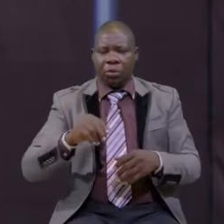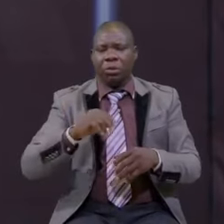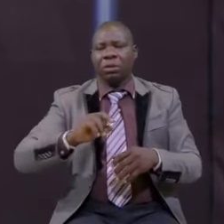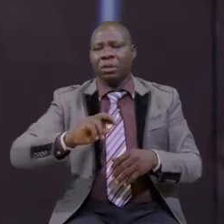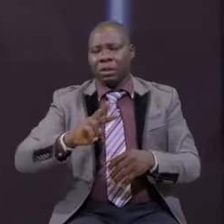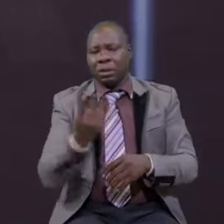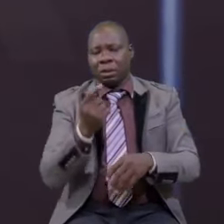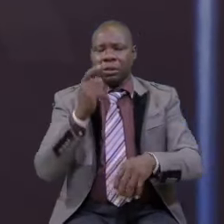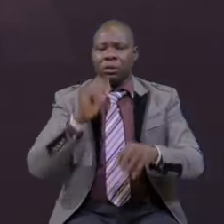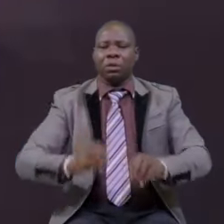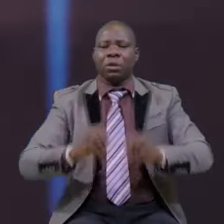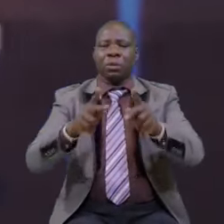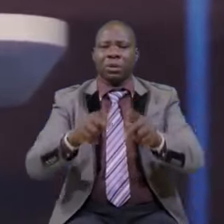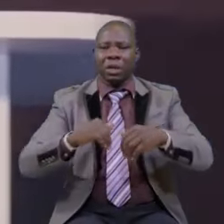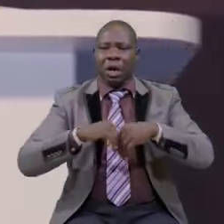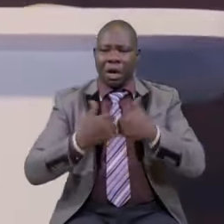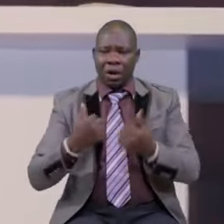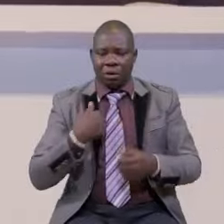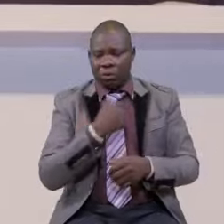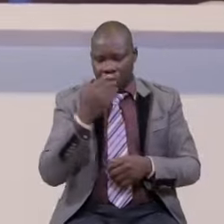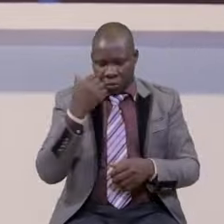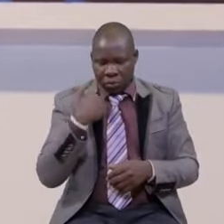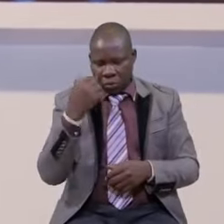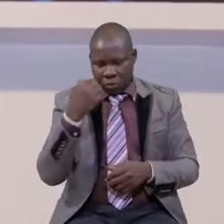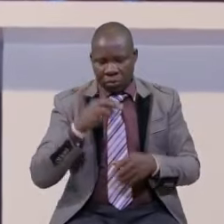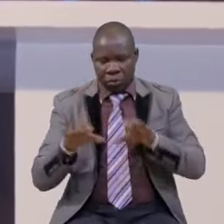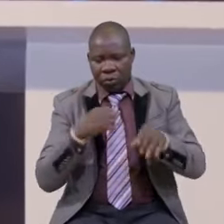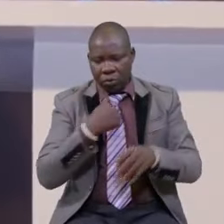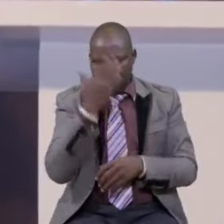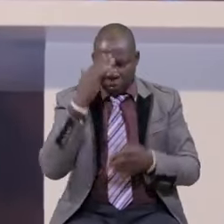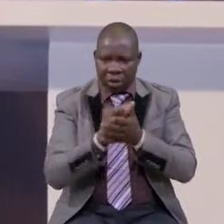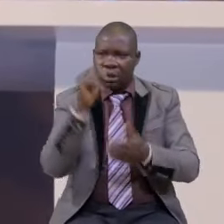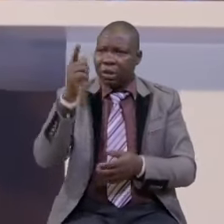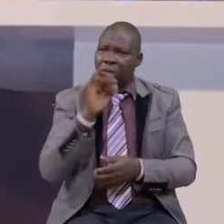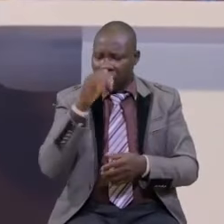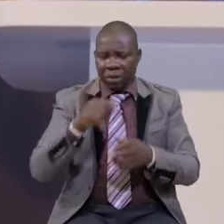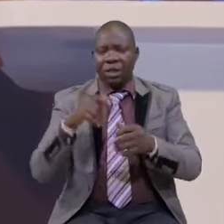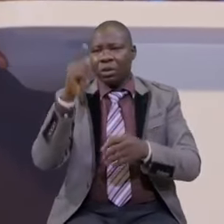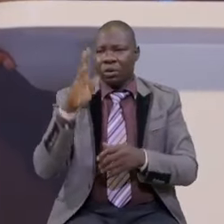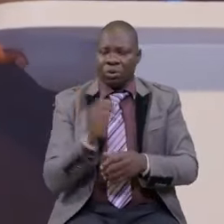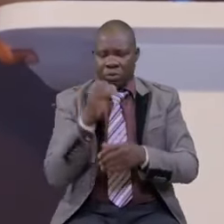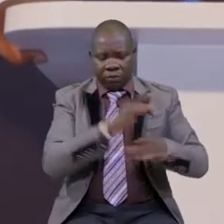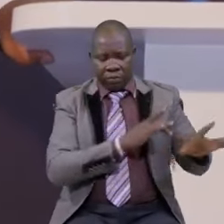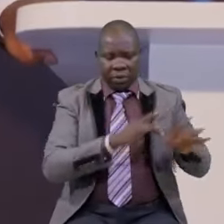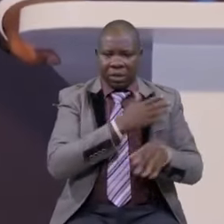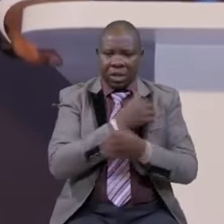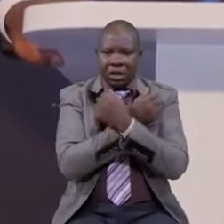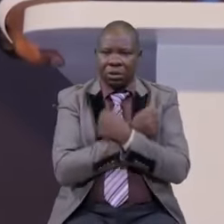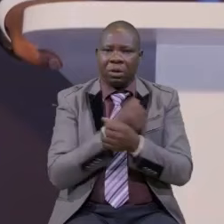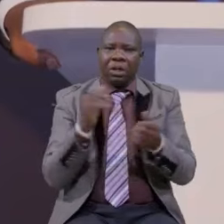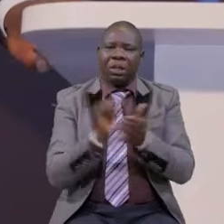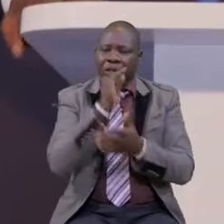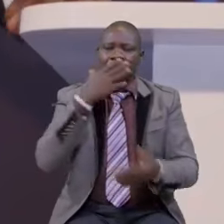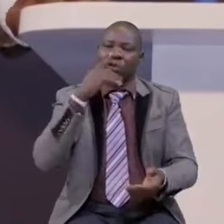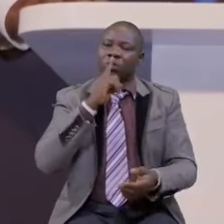know that when we say God is a God of mercy, compassion, and love, that is true for us as